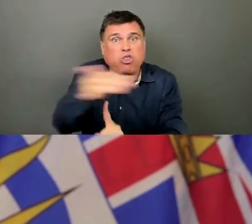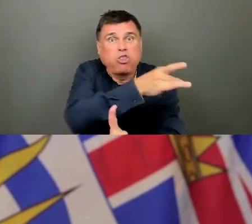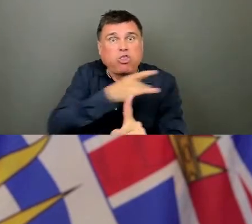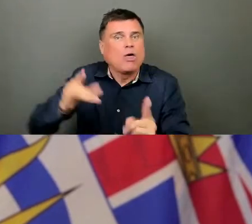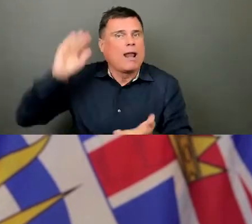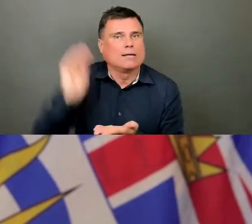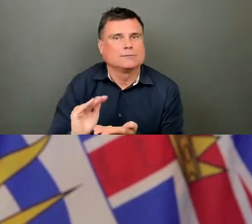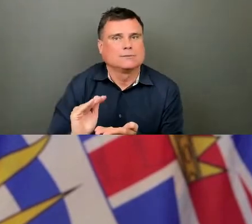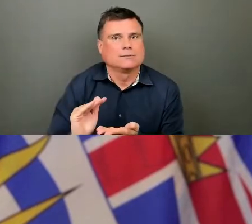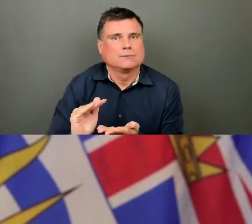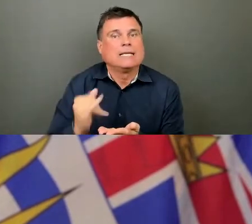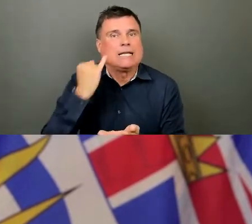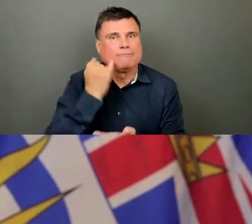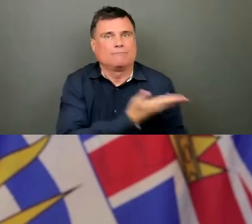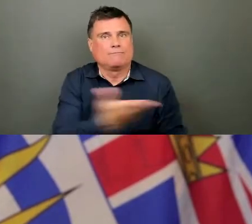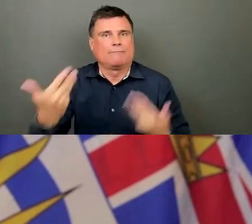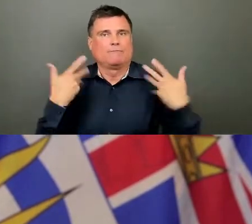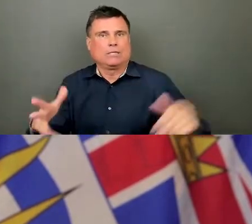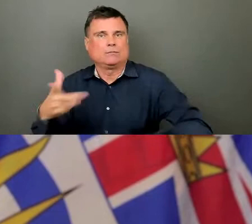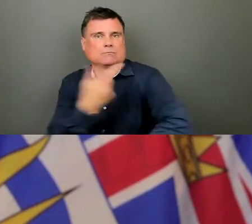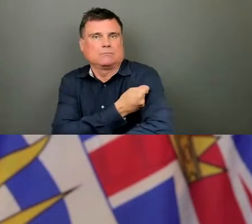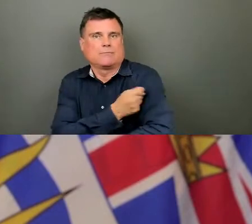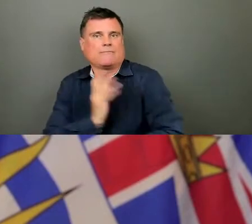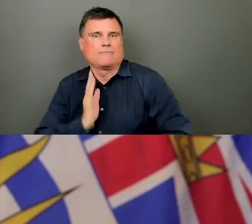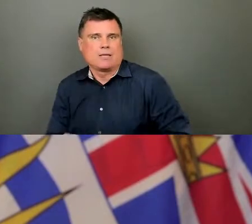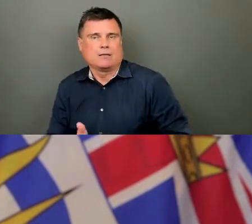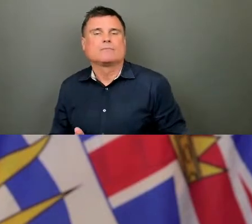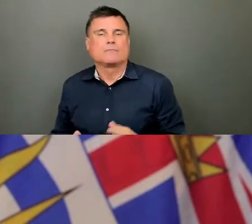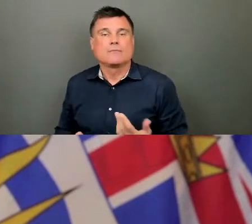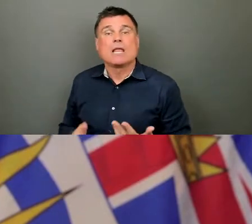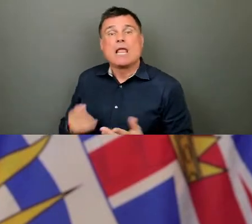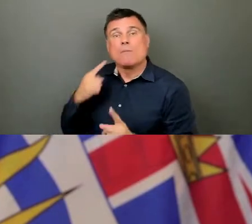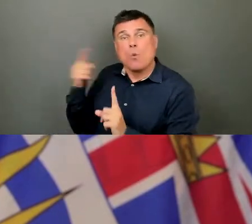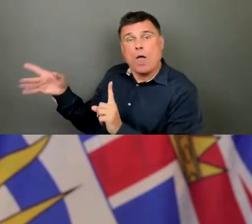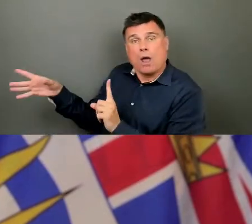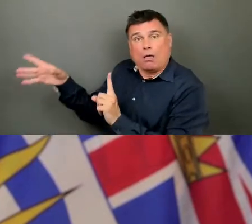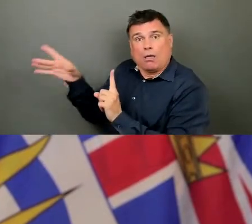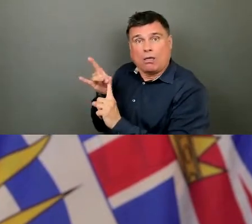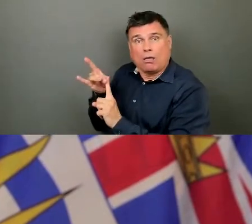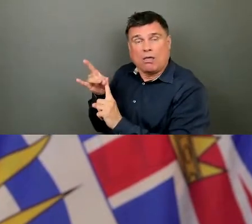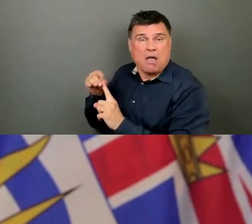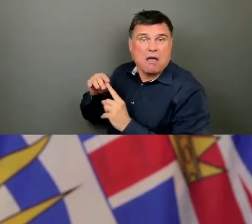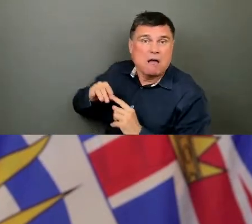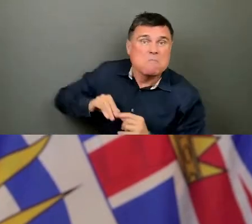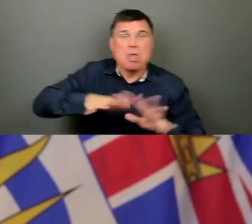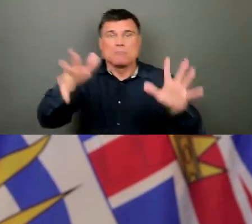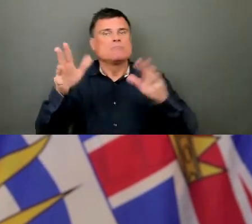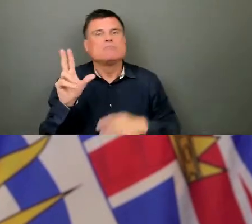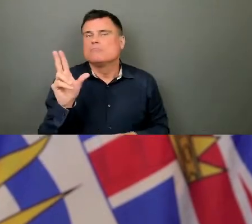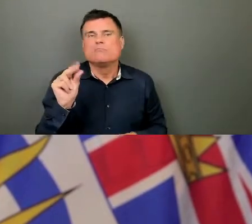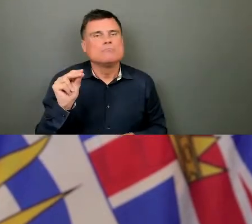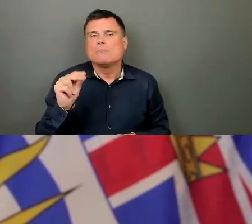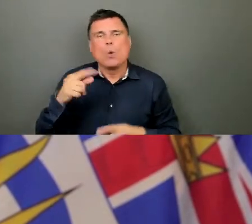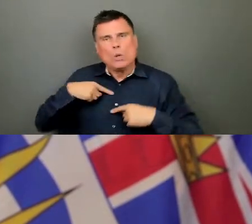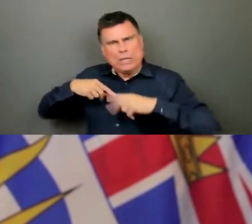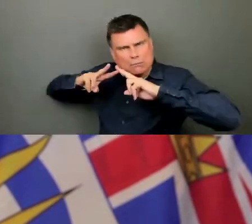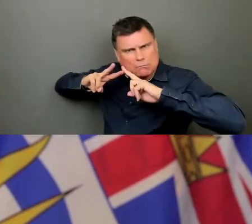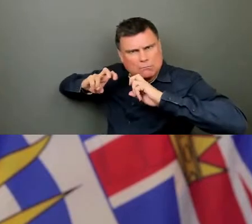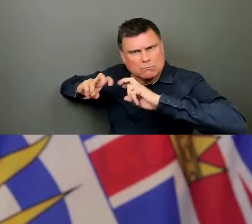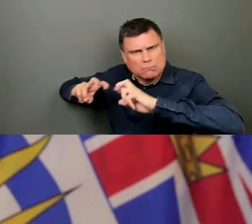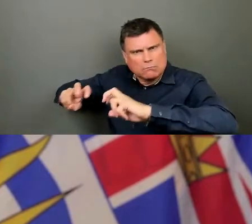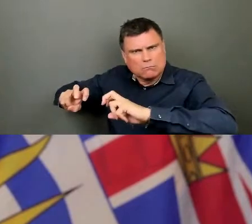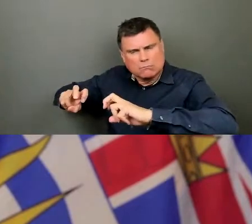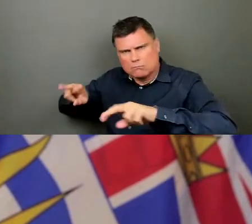the notifications to school if there's been a single exposure. They'll be doing an assessment, as we do for every communicable